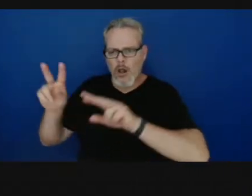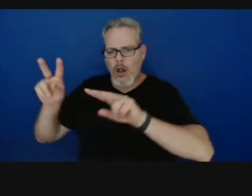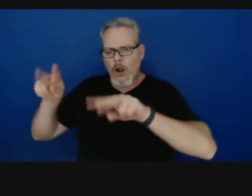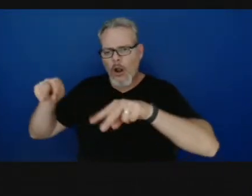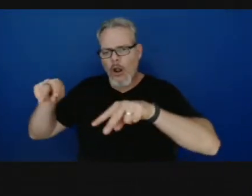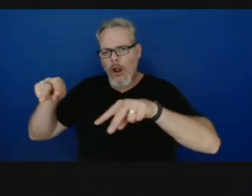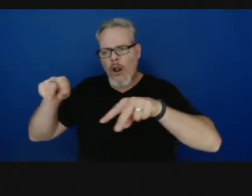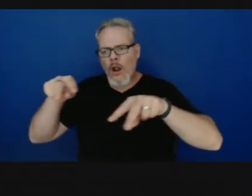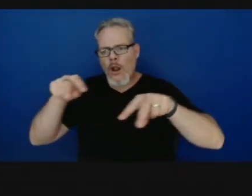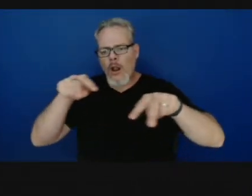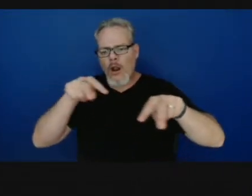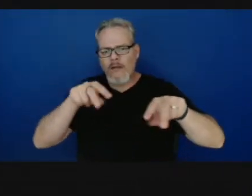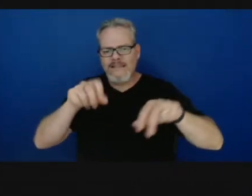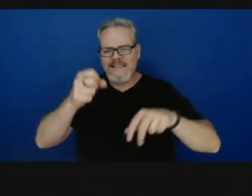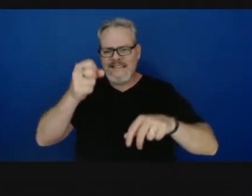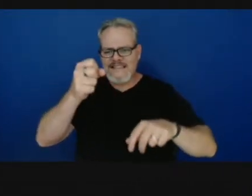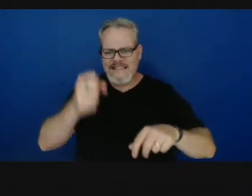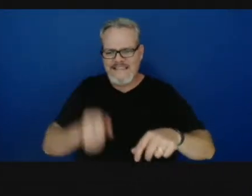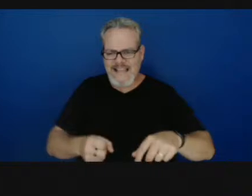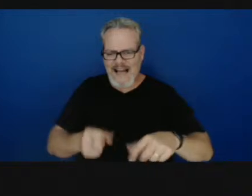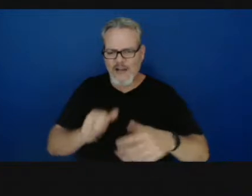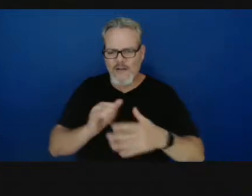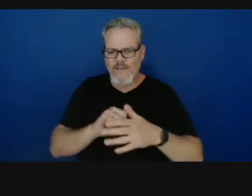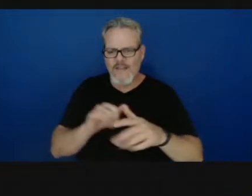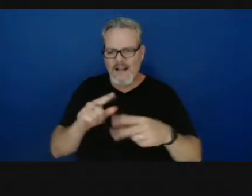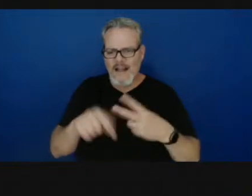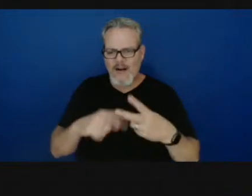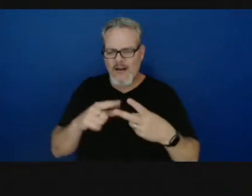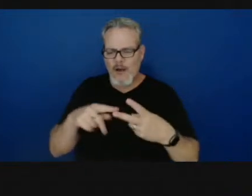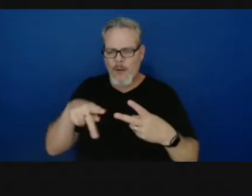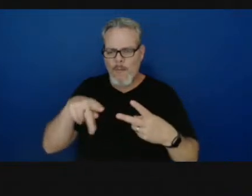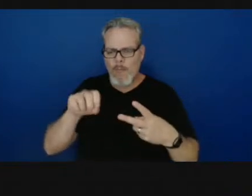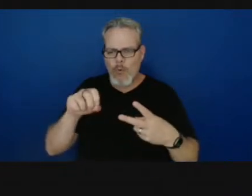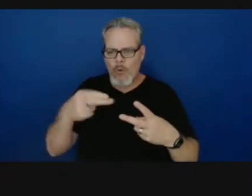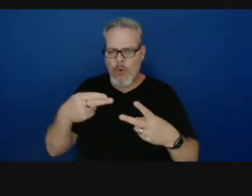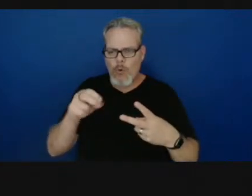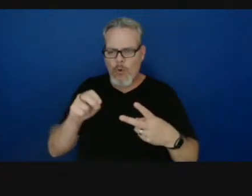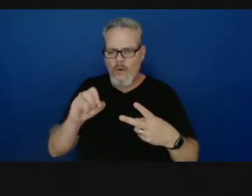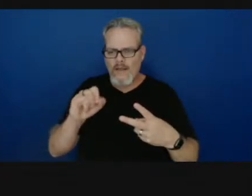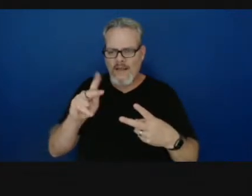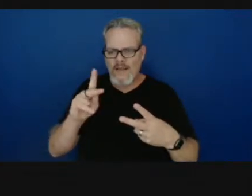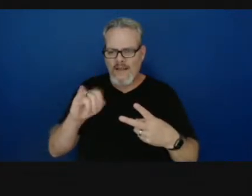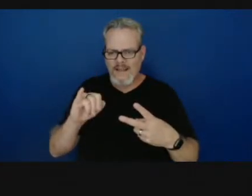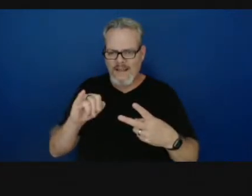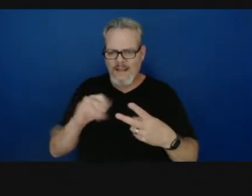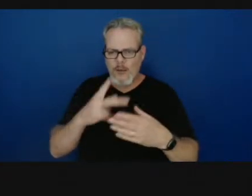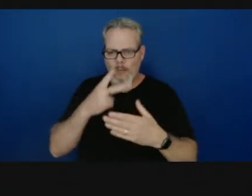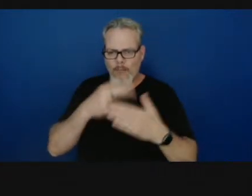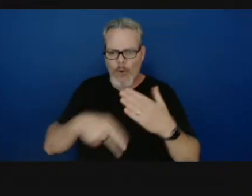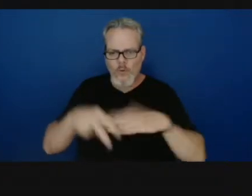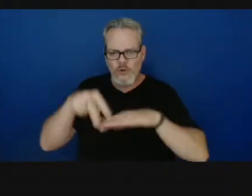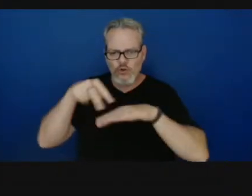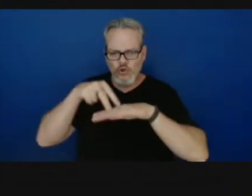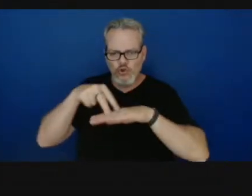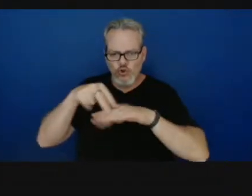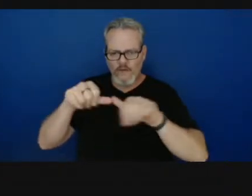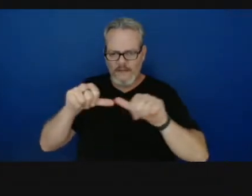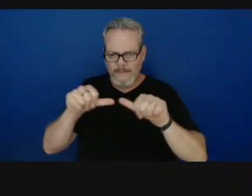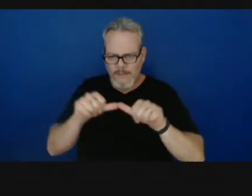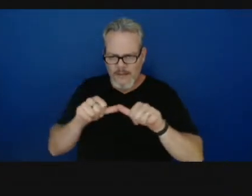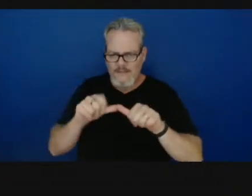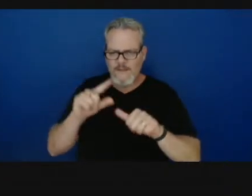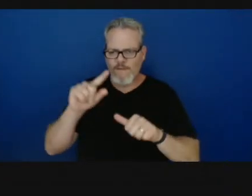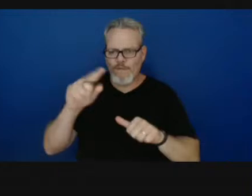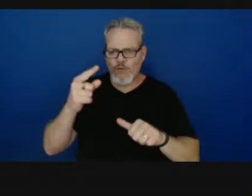A'alenui Warm Ponds, the areas around Po'iki, which include the shacks and bowls surf spots, first bay, second